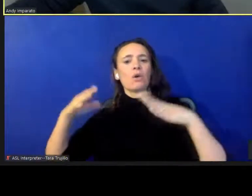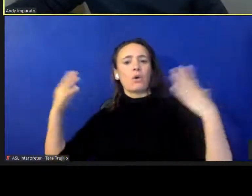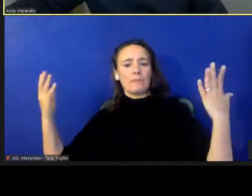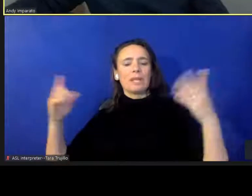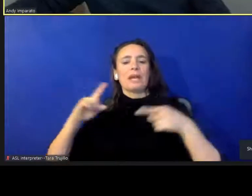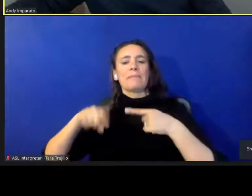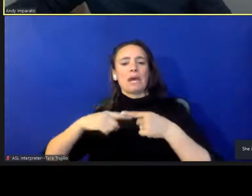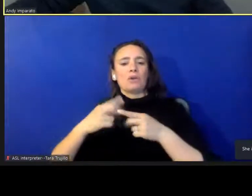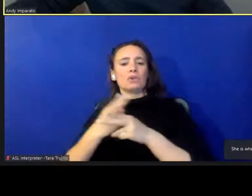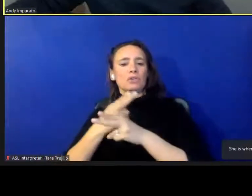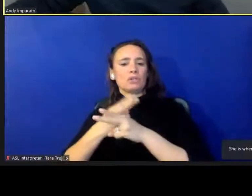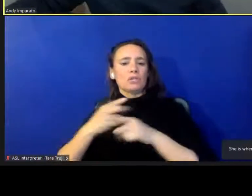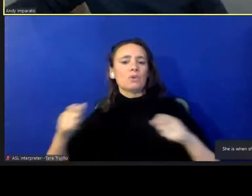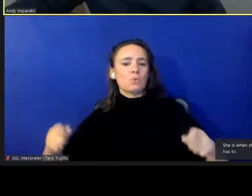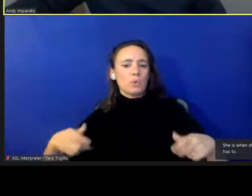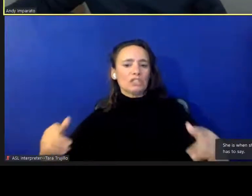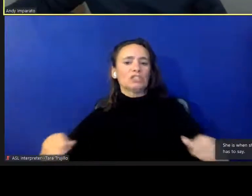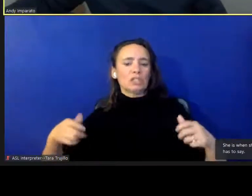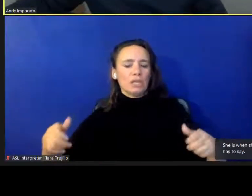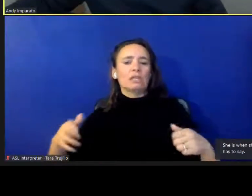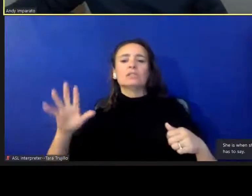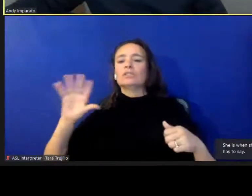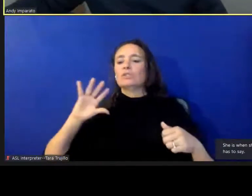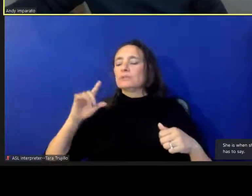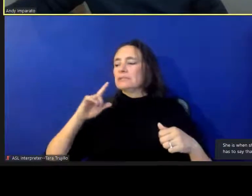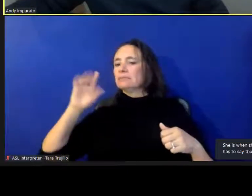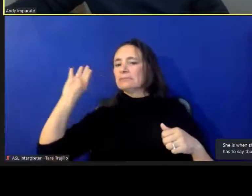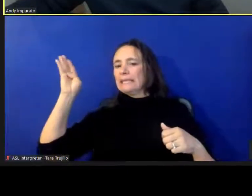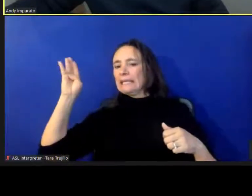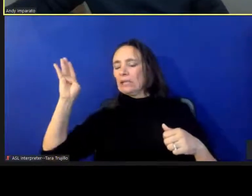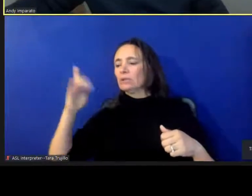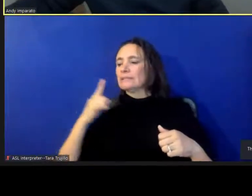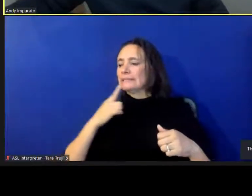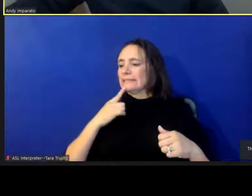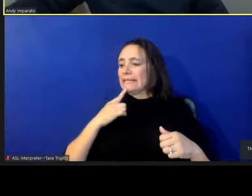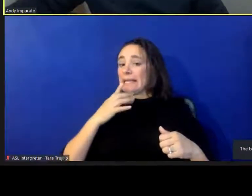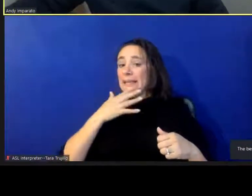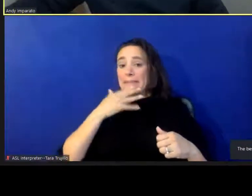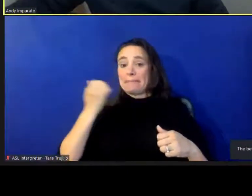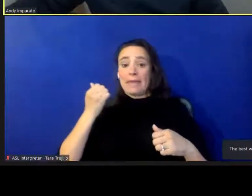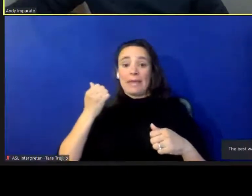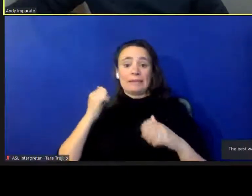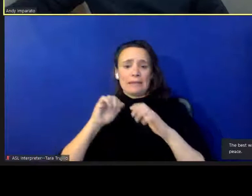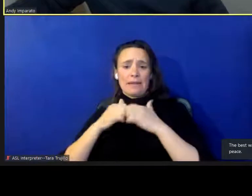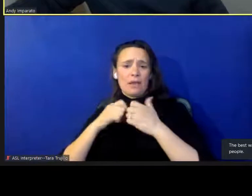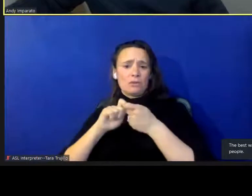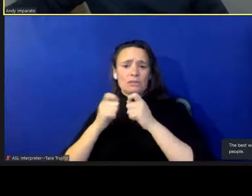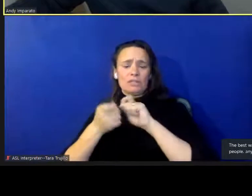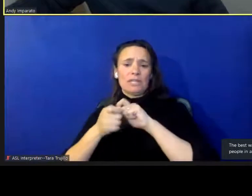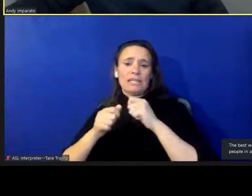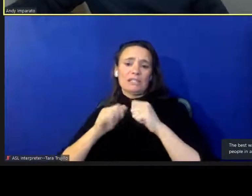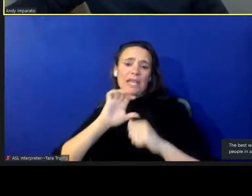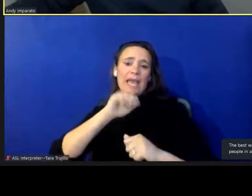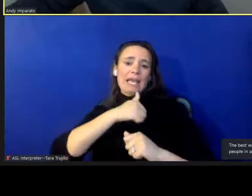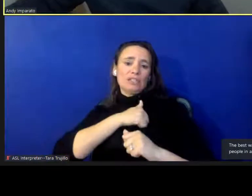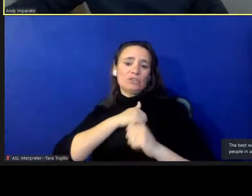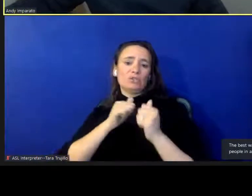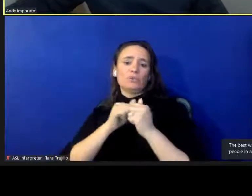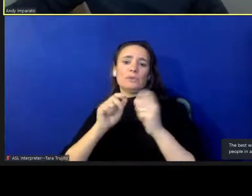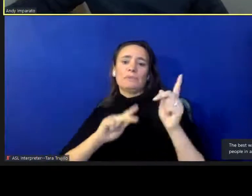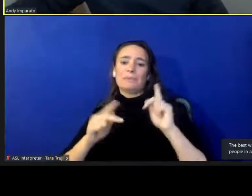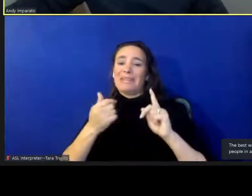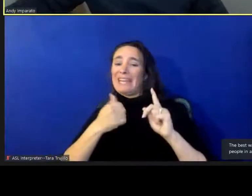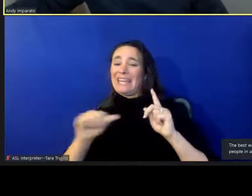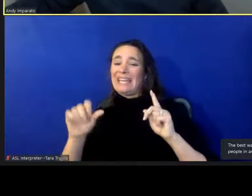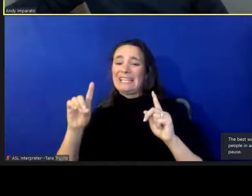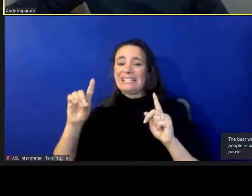gave keynote speeches, she used to say, the best way to change attitudes towards people with any type of disability is to